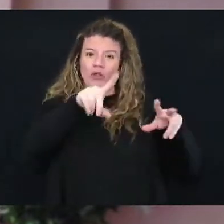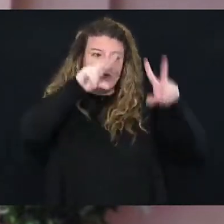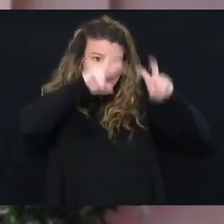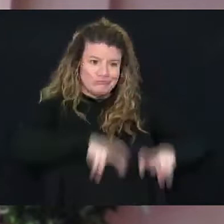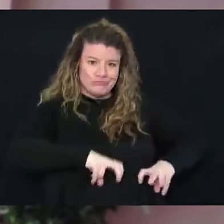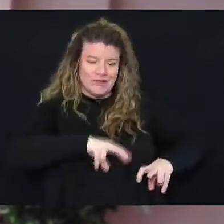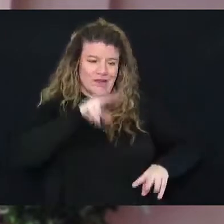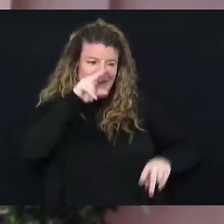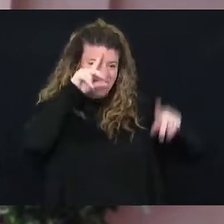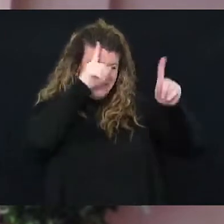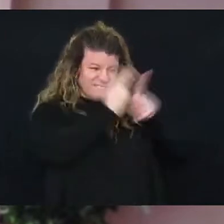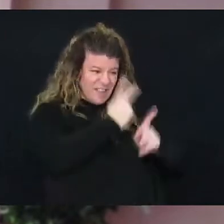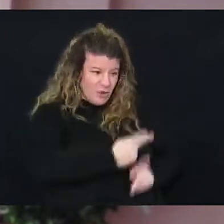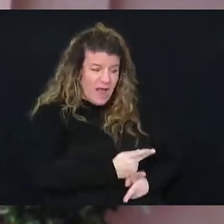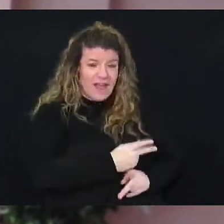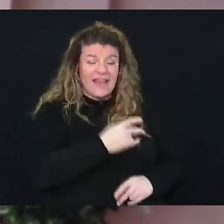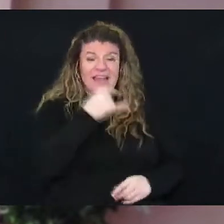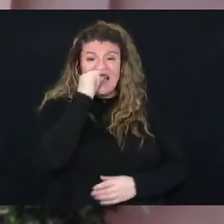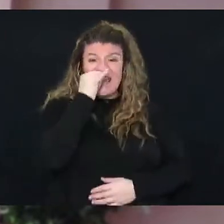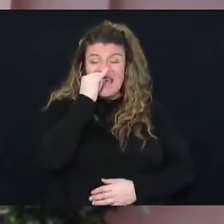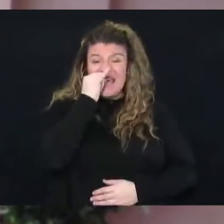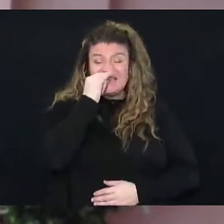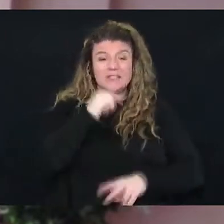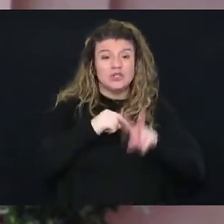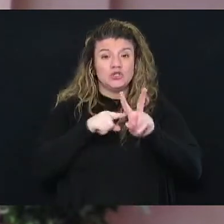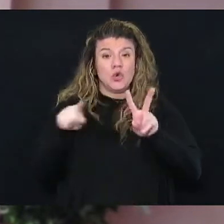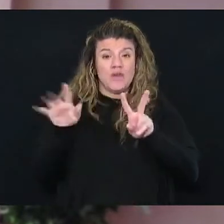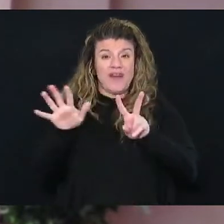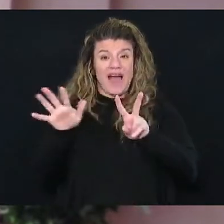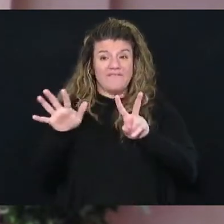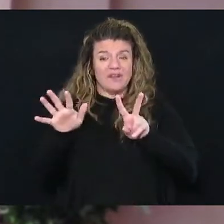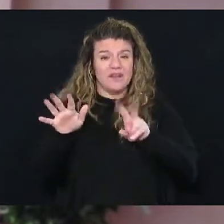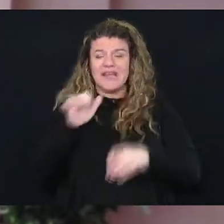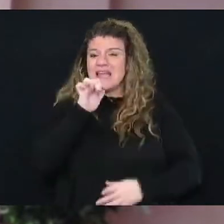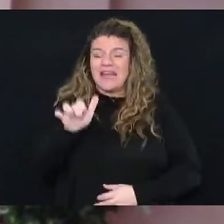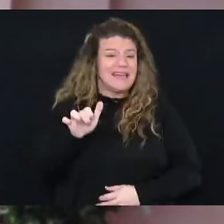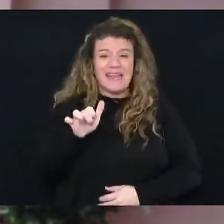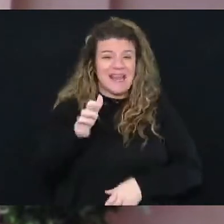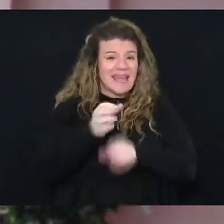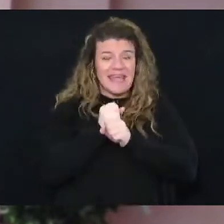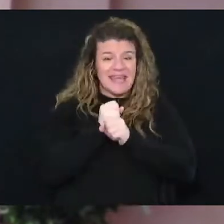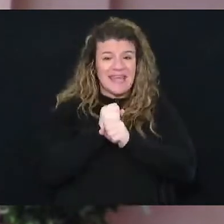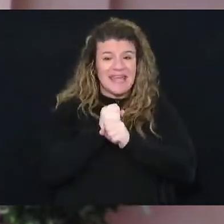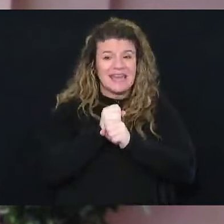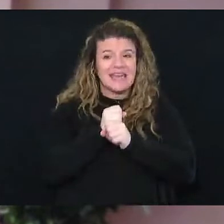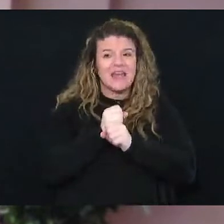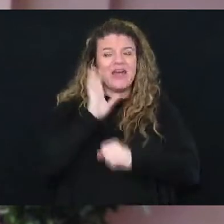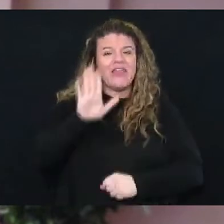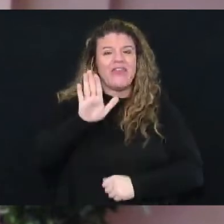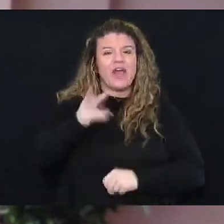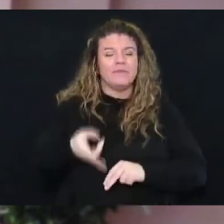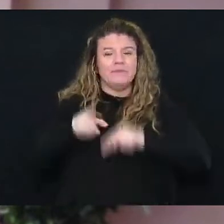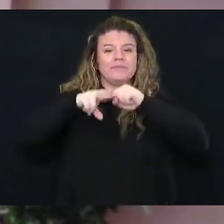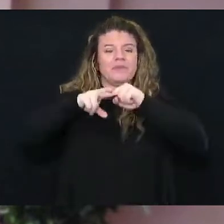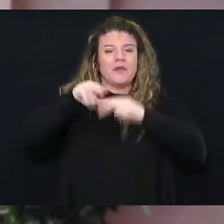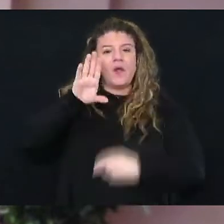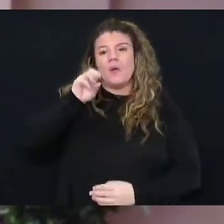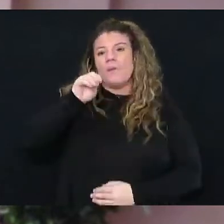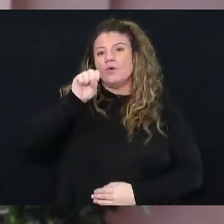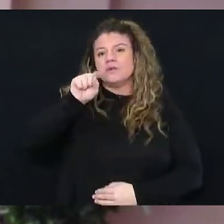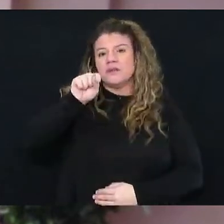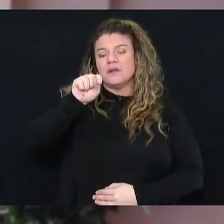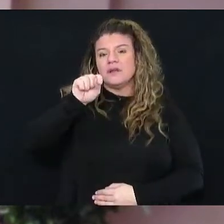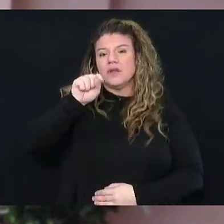light, that children 2 to 5 didn't get the boost in their antibody